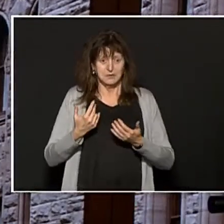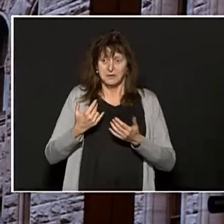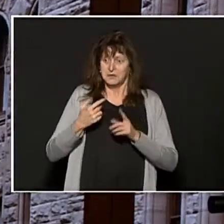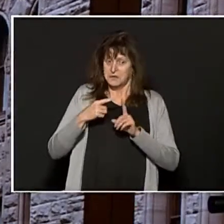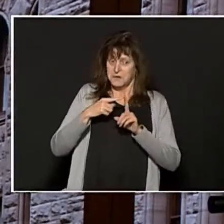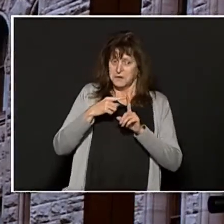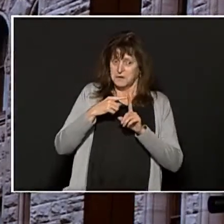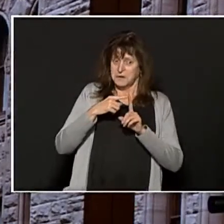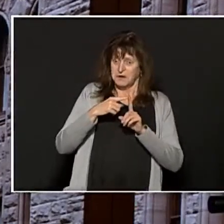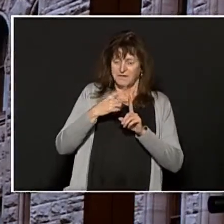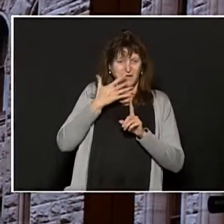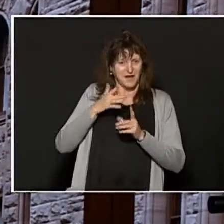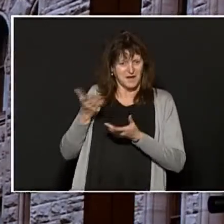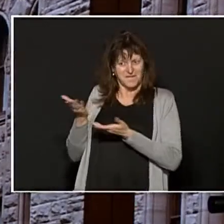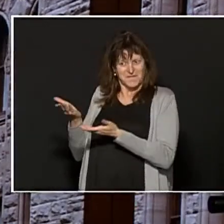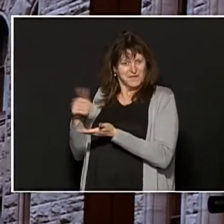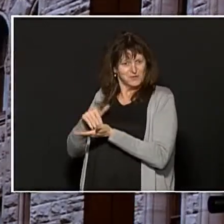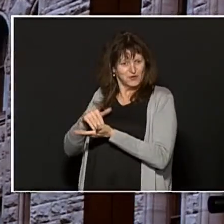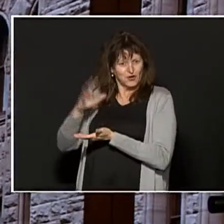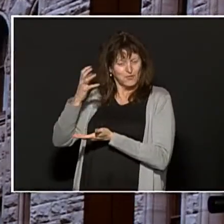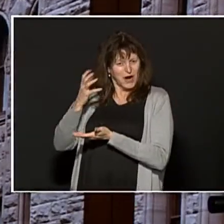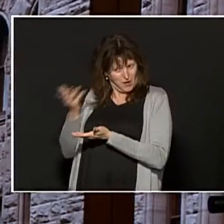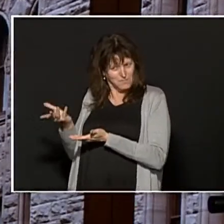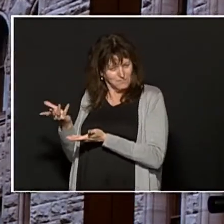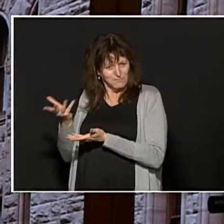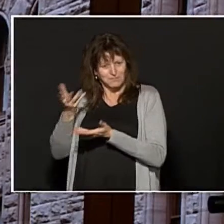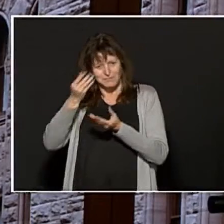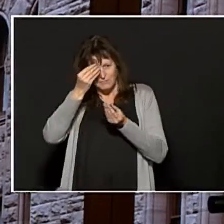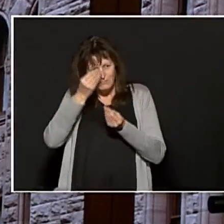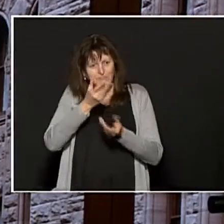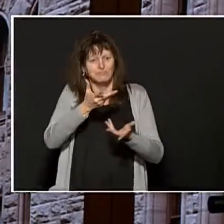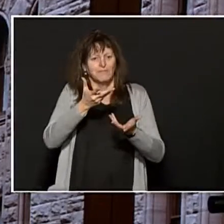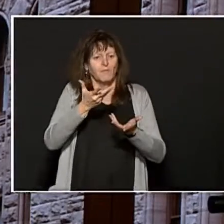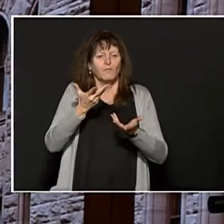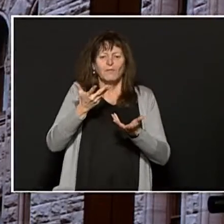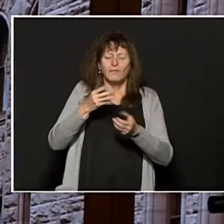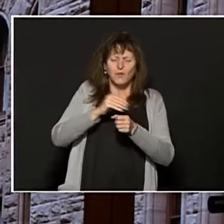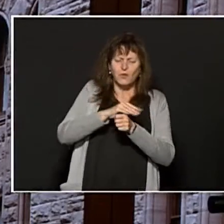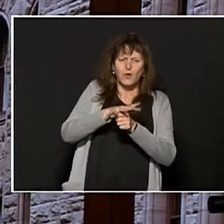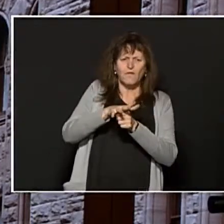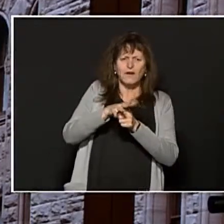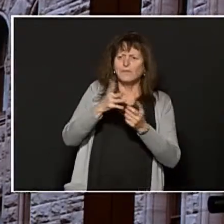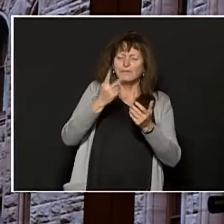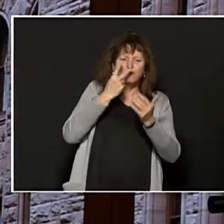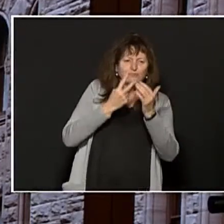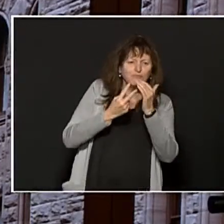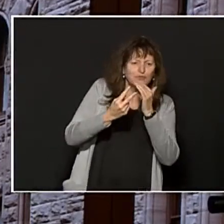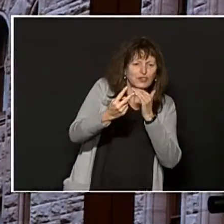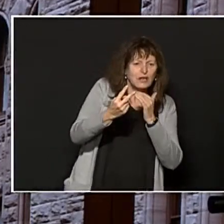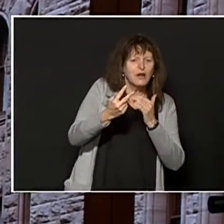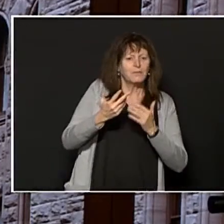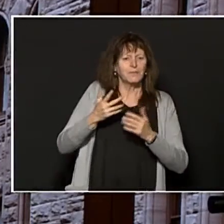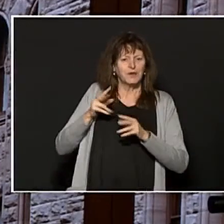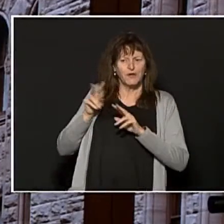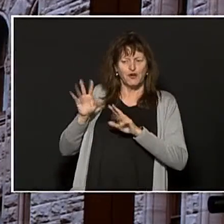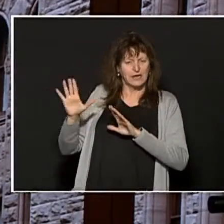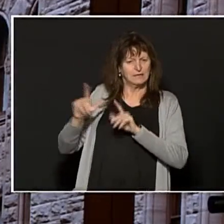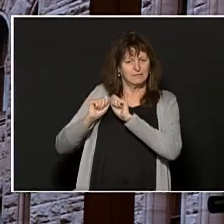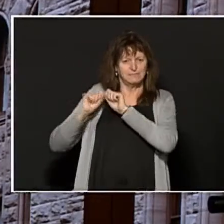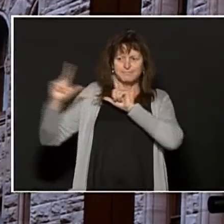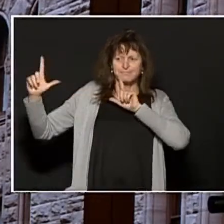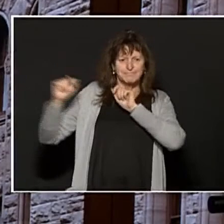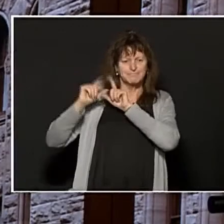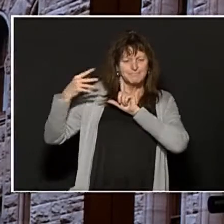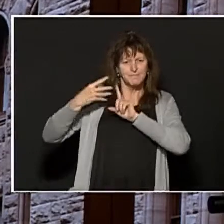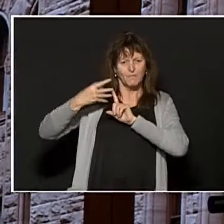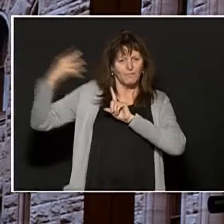with an update on the COVID-19 projections. So we're looking forward to that presentation. And following that, and some comments, I'll have some reflections